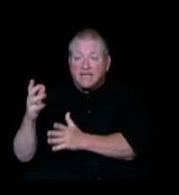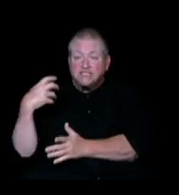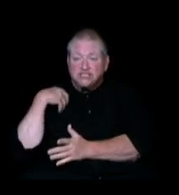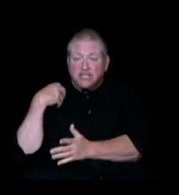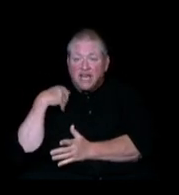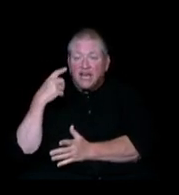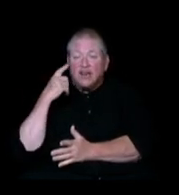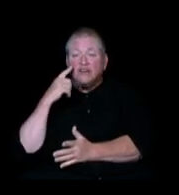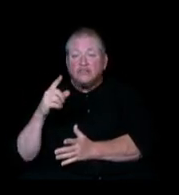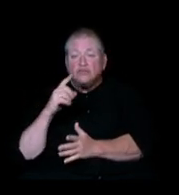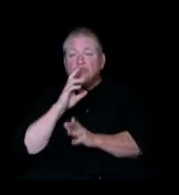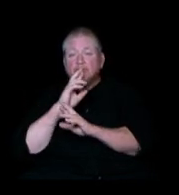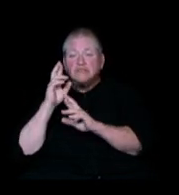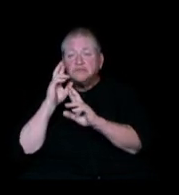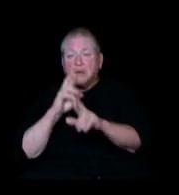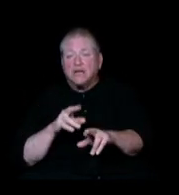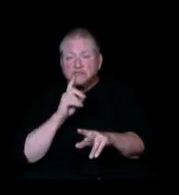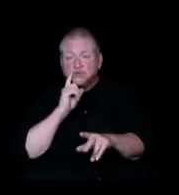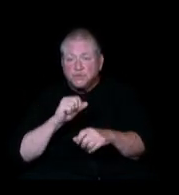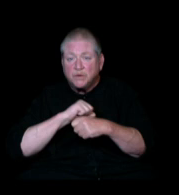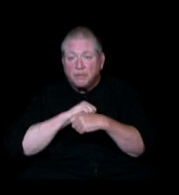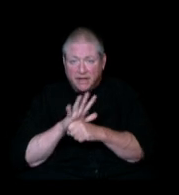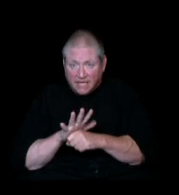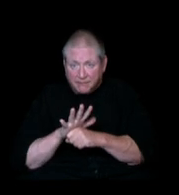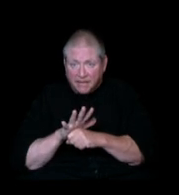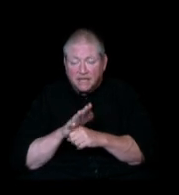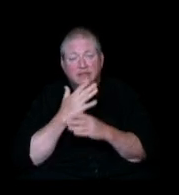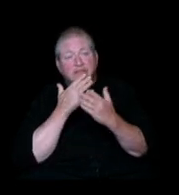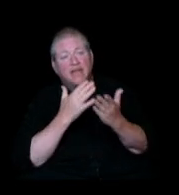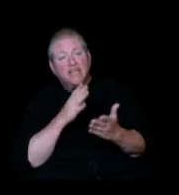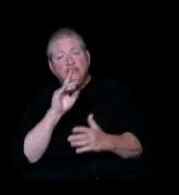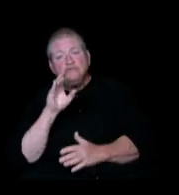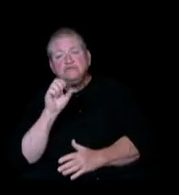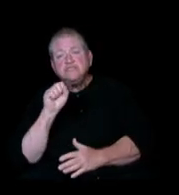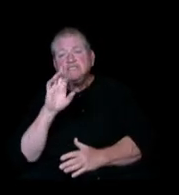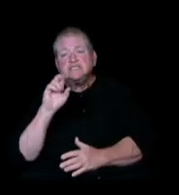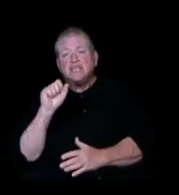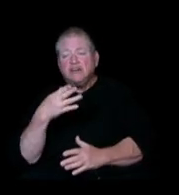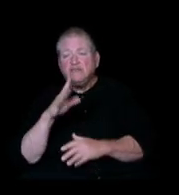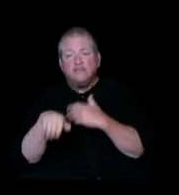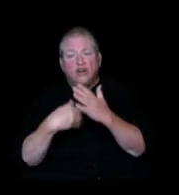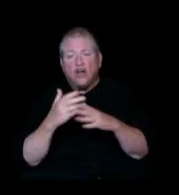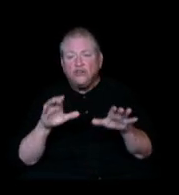co-chief in Western's institutional response to the pandemic. Thank